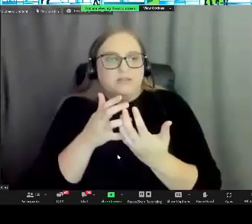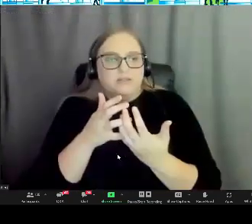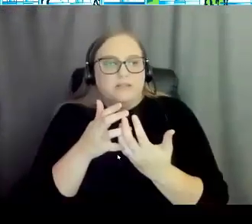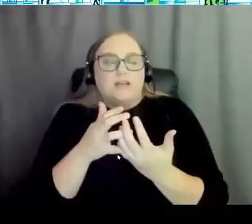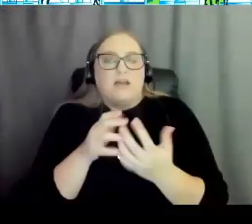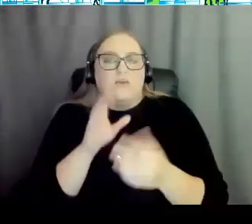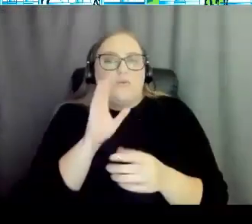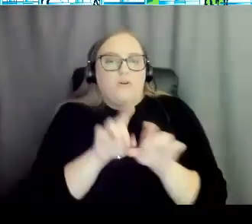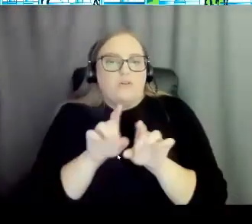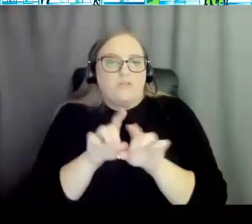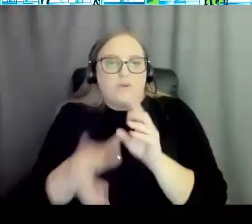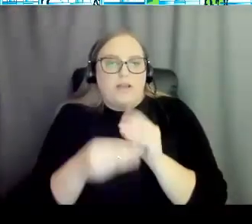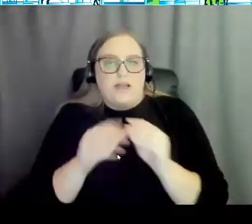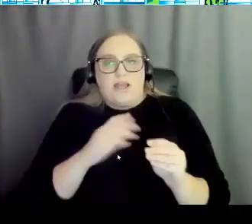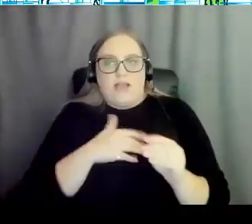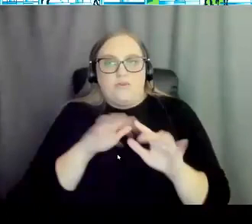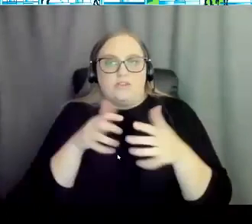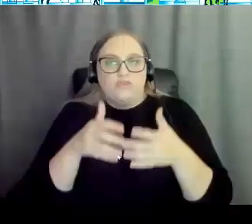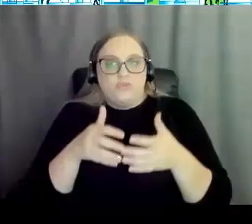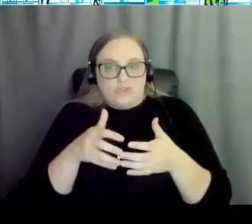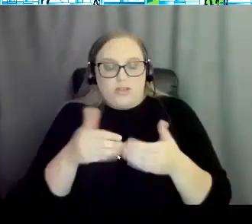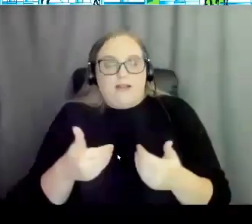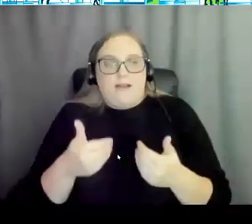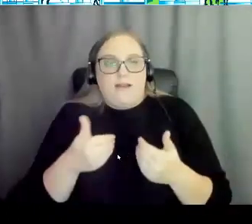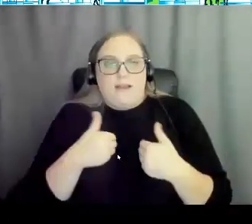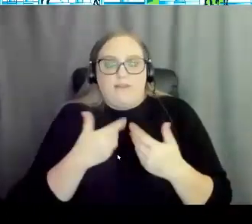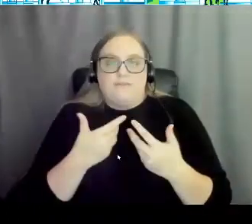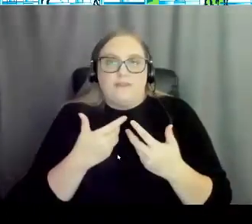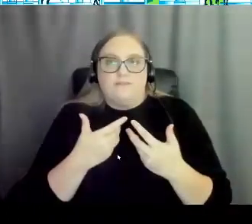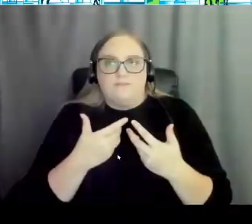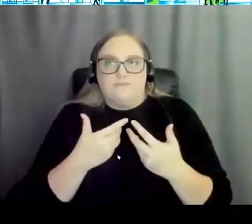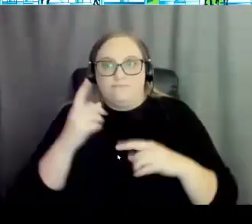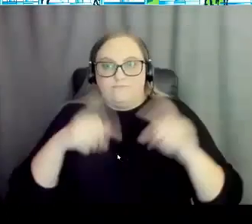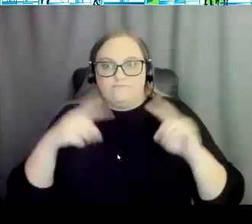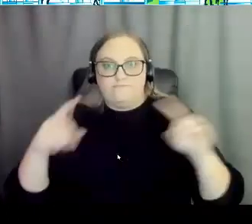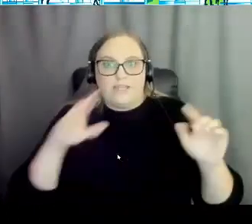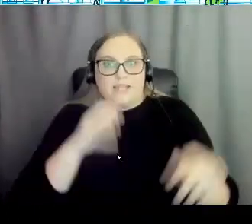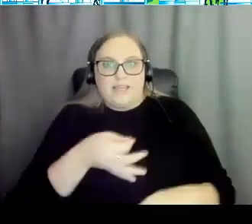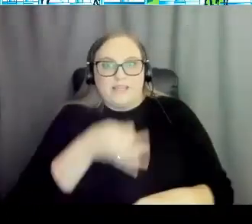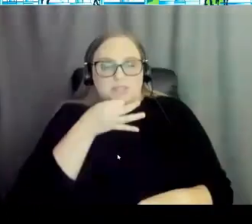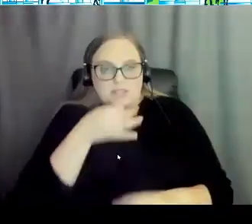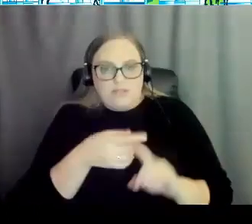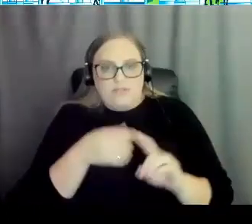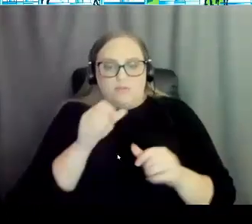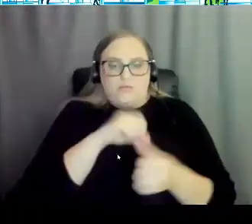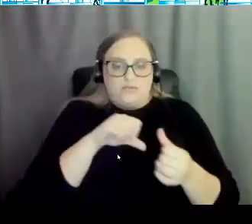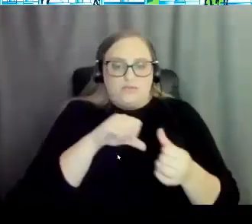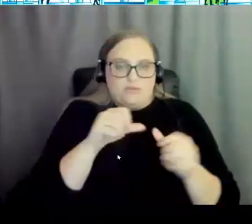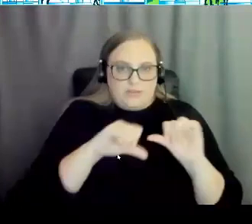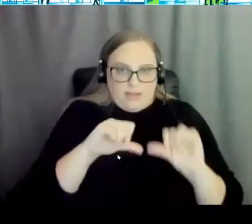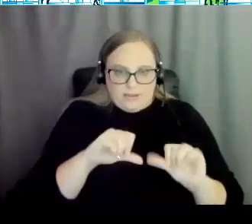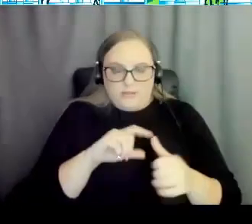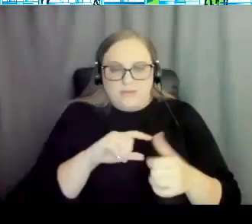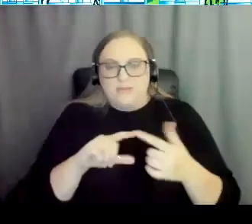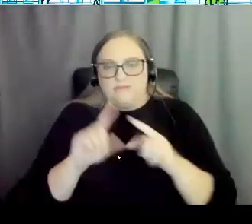consortia have a wide sort of expertise from the social sciences and across